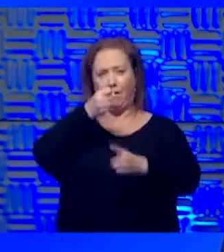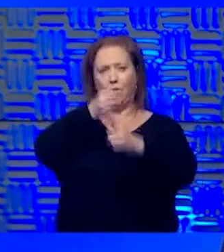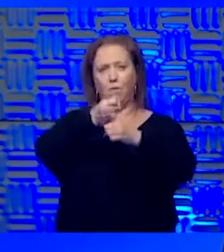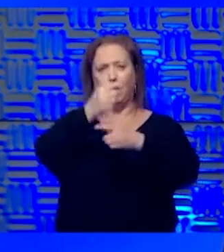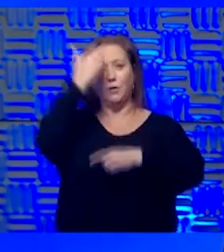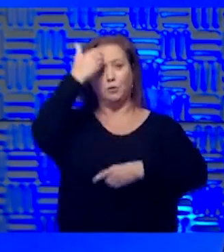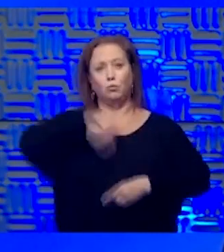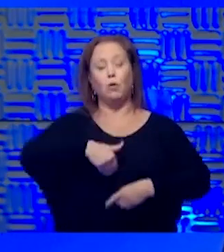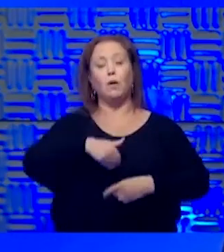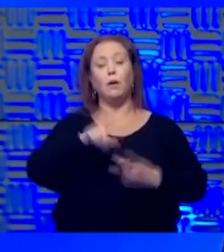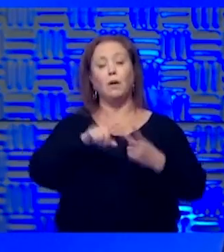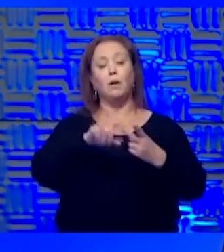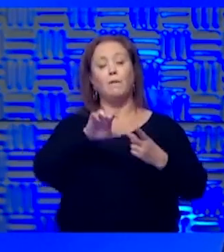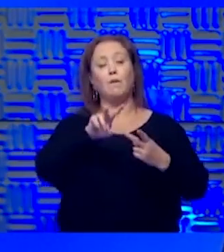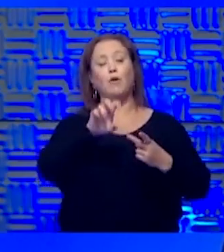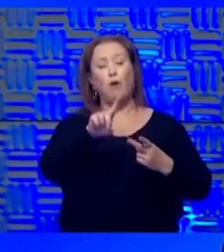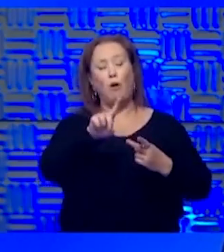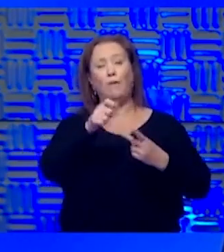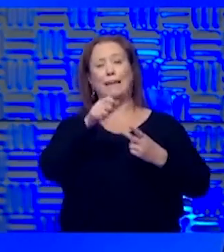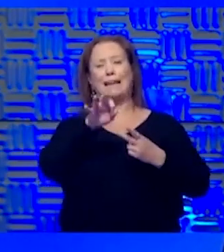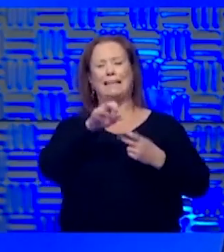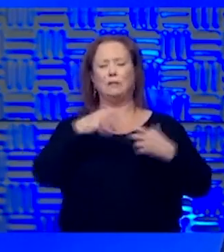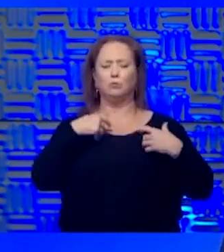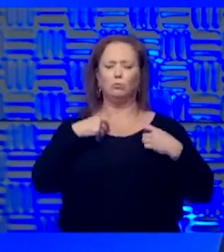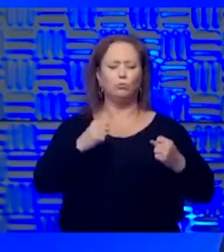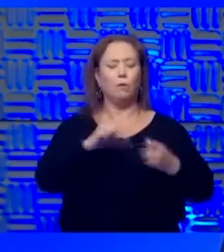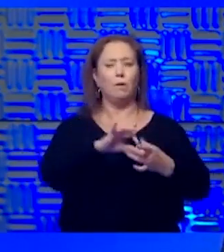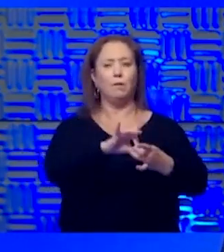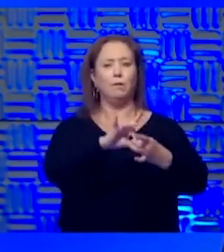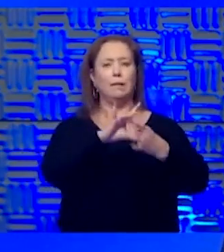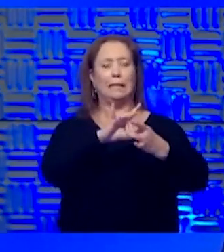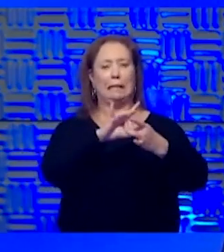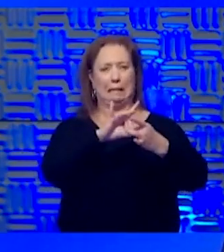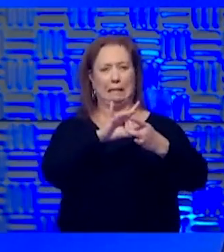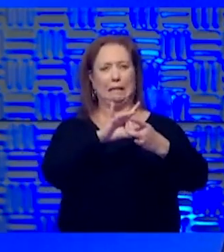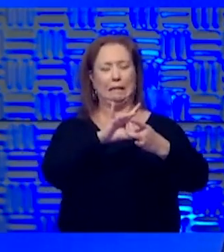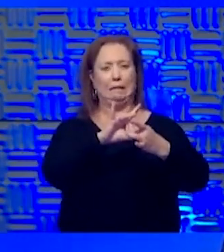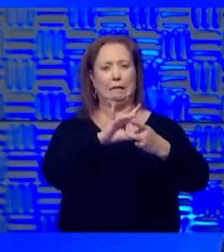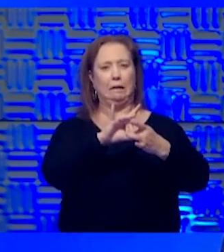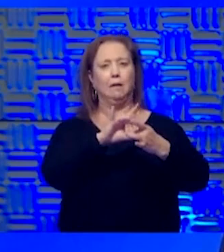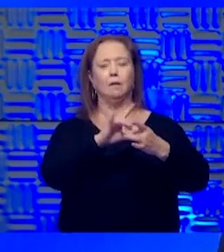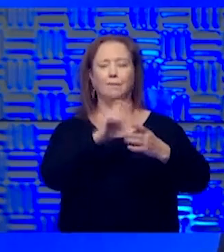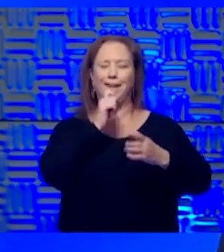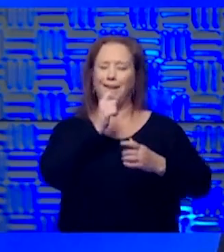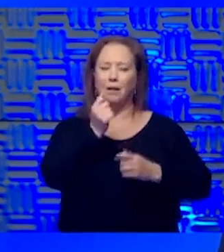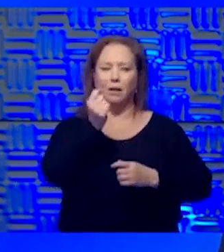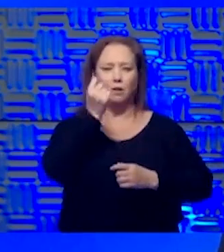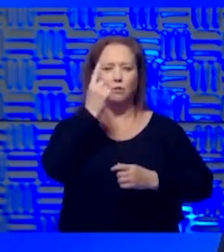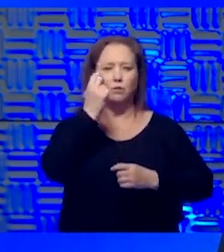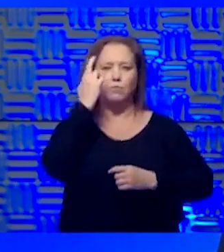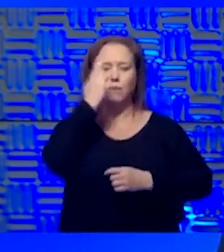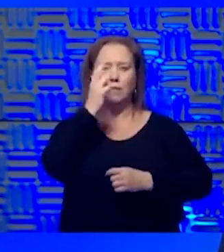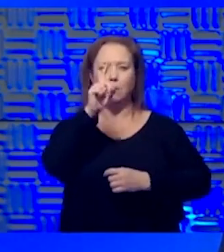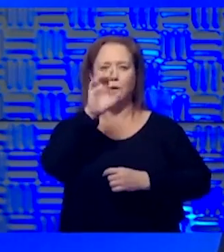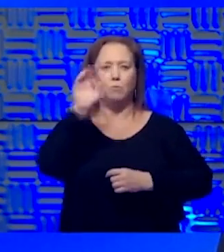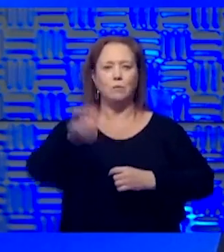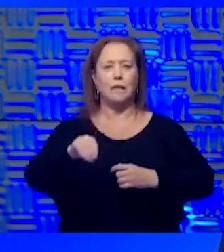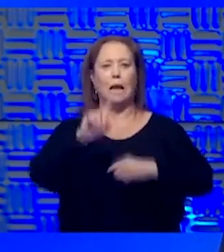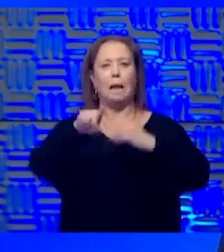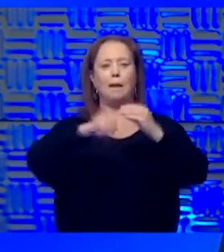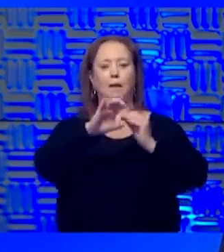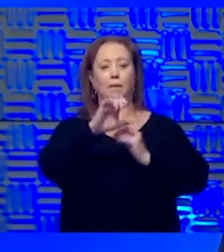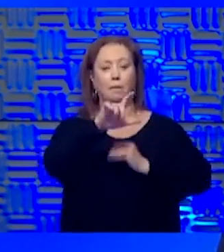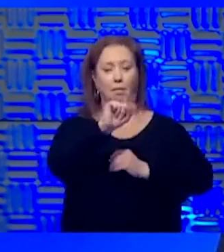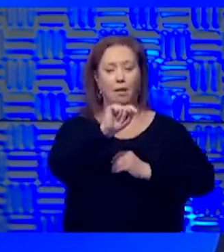For COVID-19, there's a very strong link, for not completely understood reasons, between the inflammation and the clotting. And